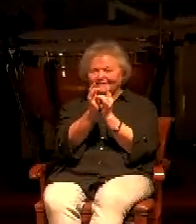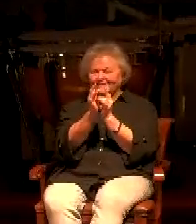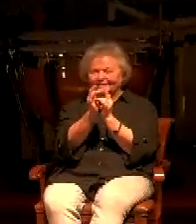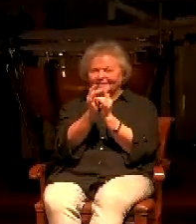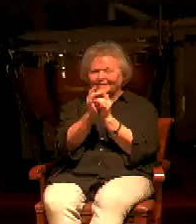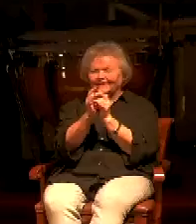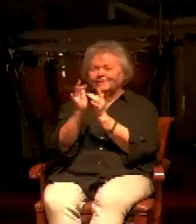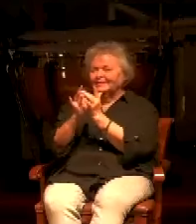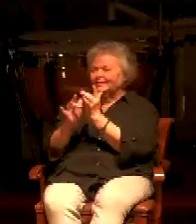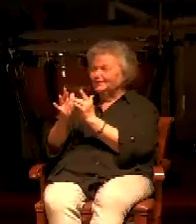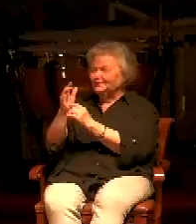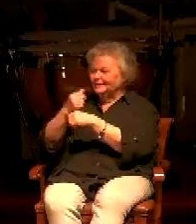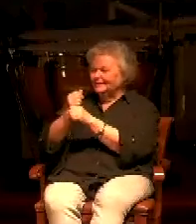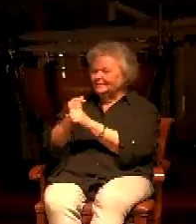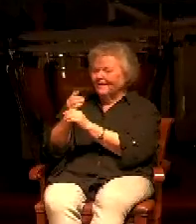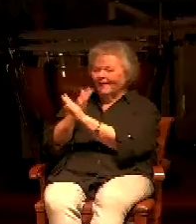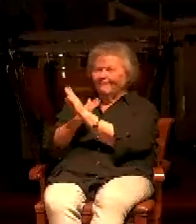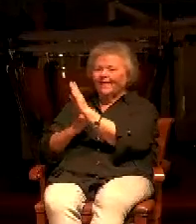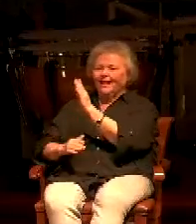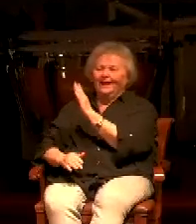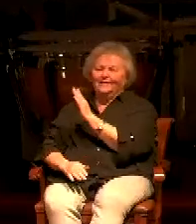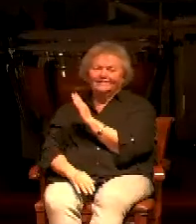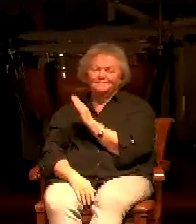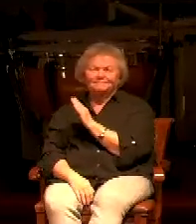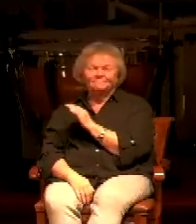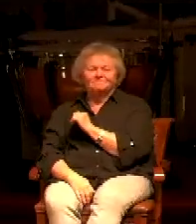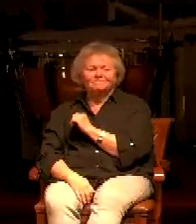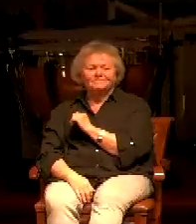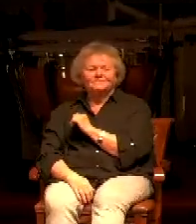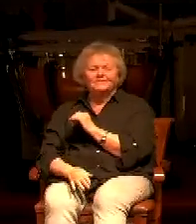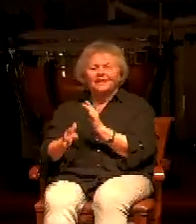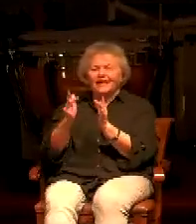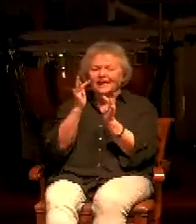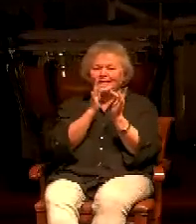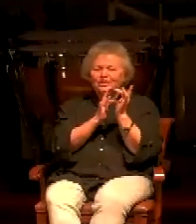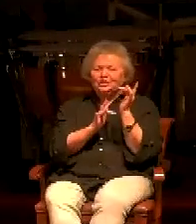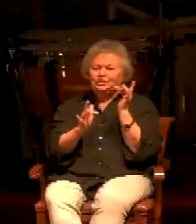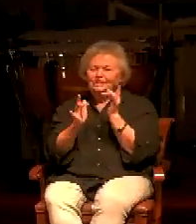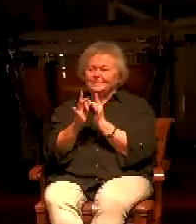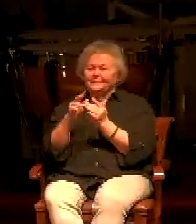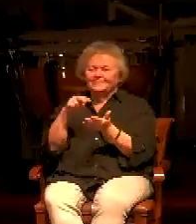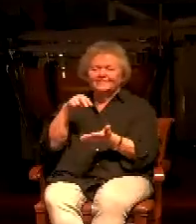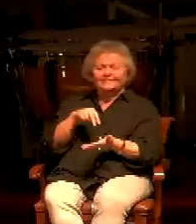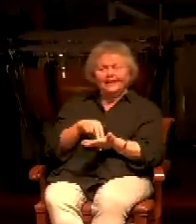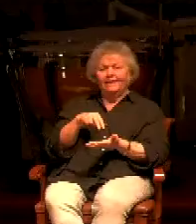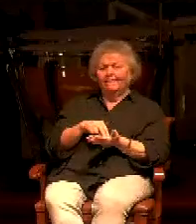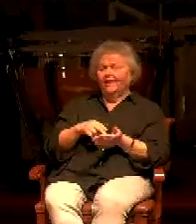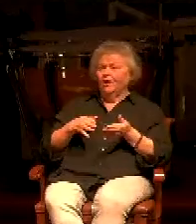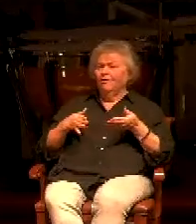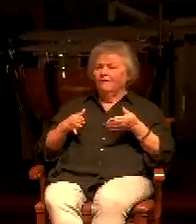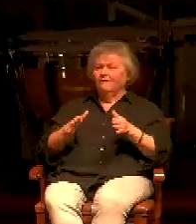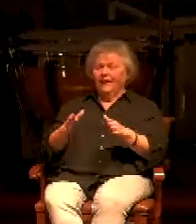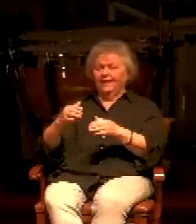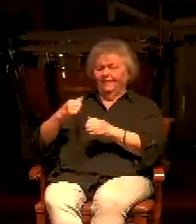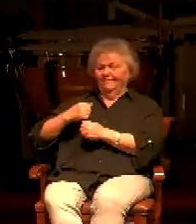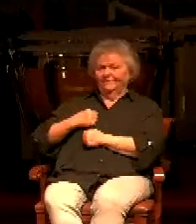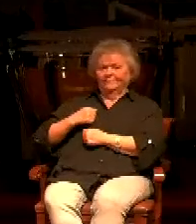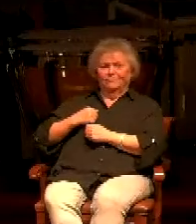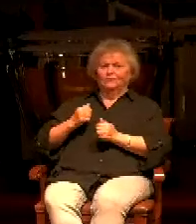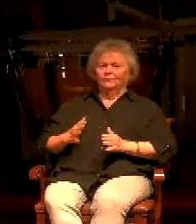everything. He's standing there letting them question him. And all he does is tell the